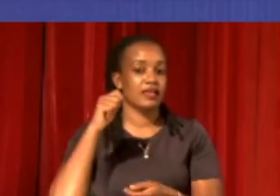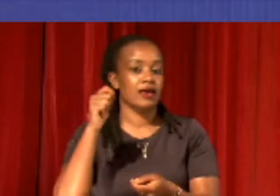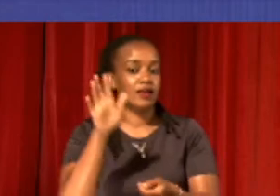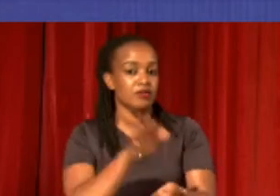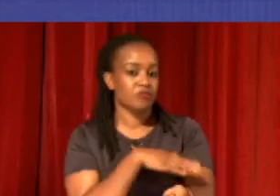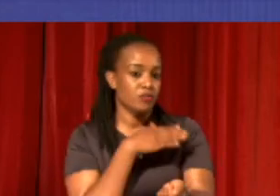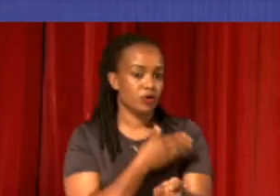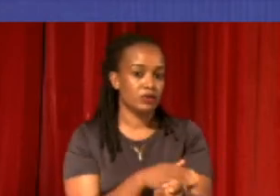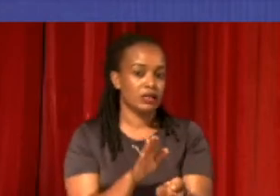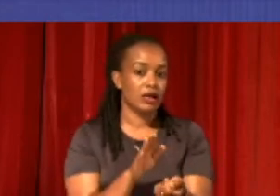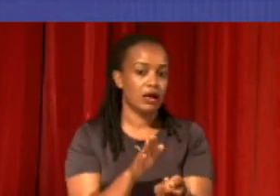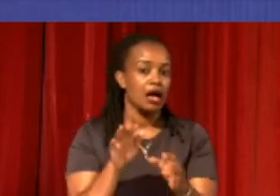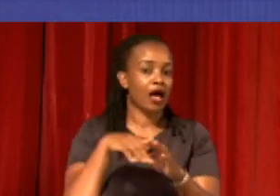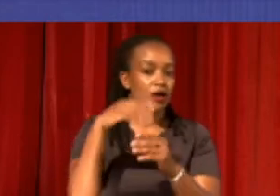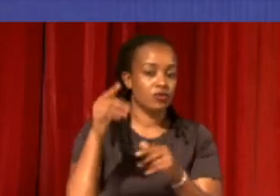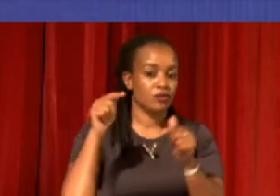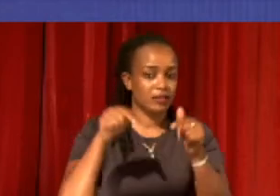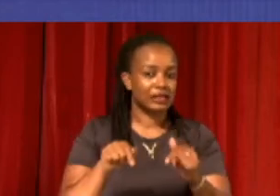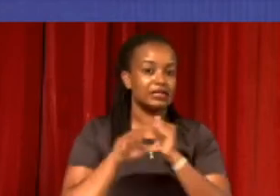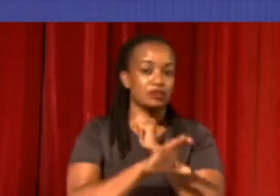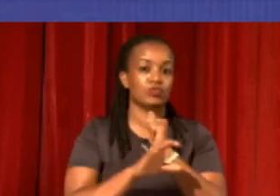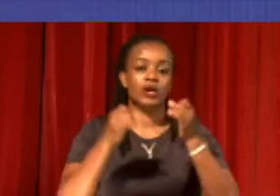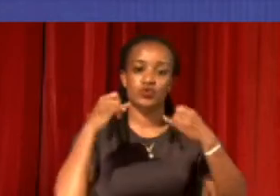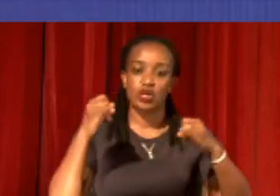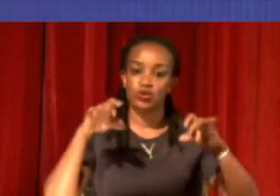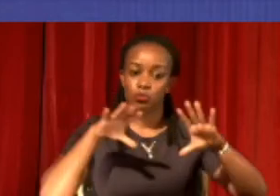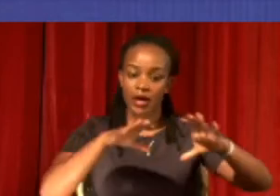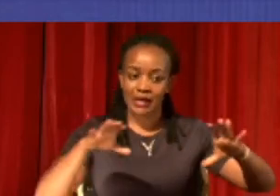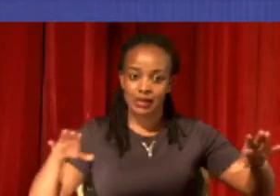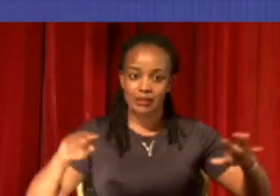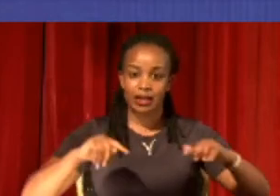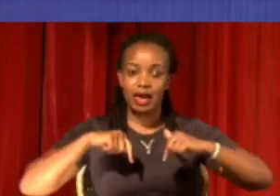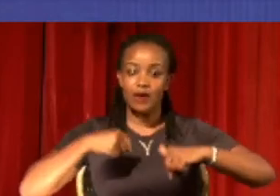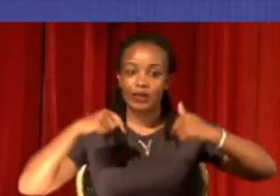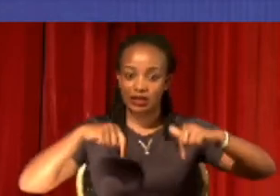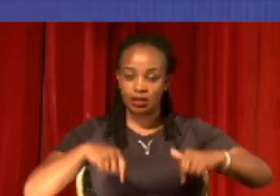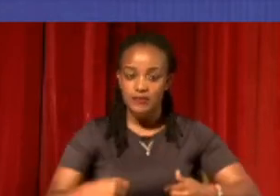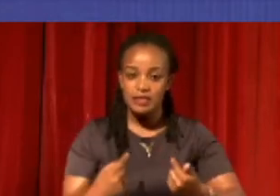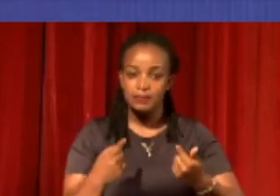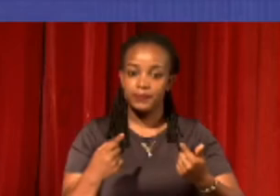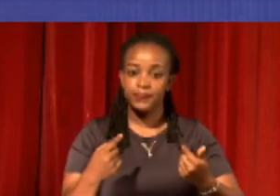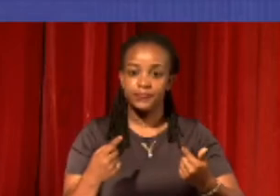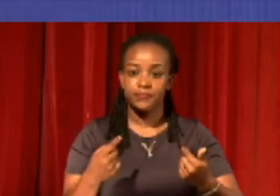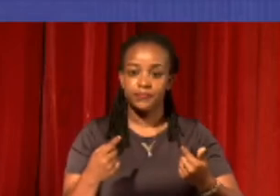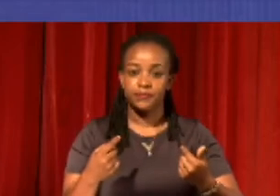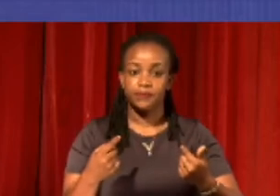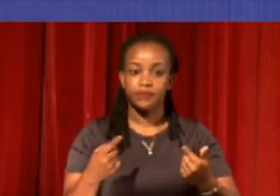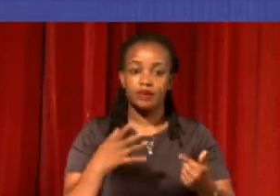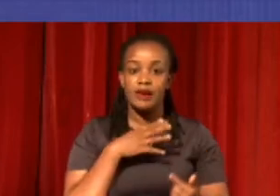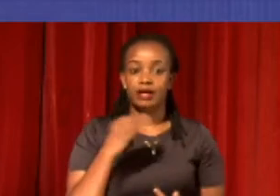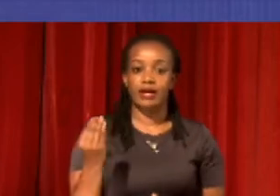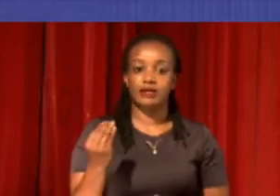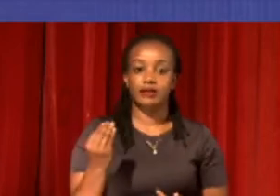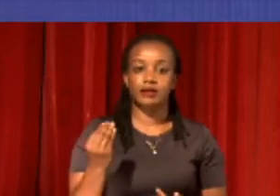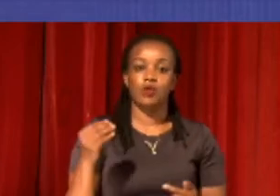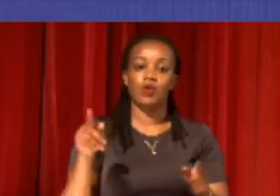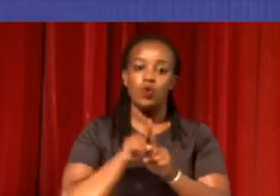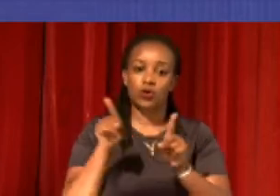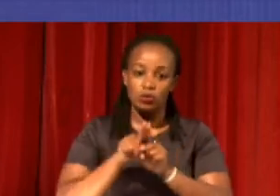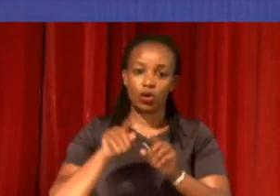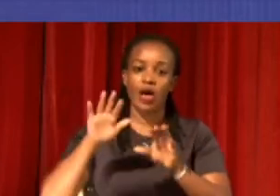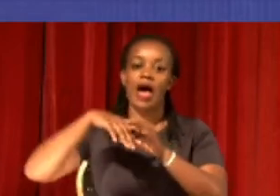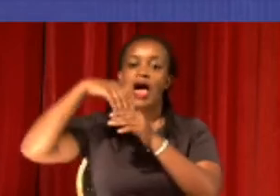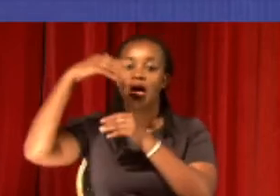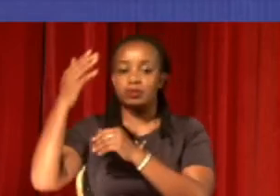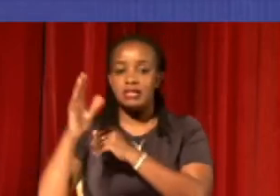out of this country. So we are looking at marketing ourselves within our Kenyan community borders, yeah. And also and beyond outside, and